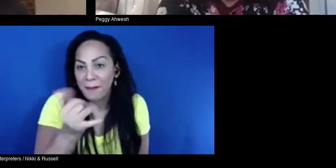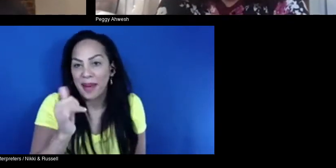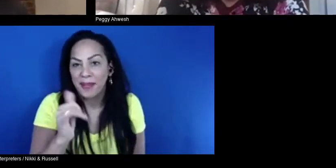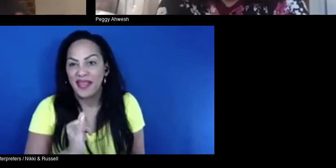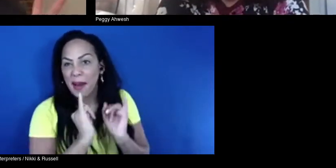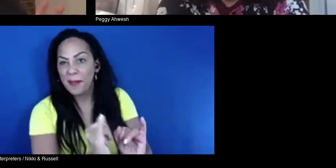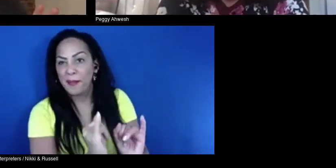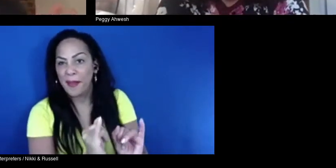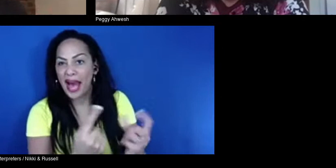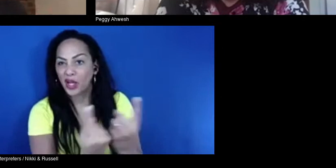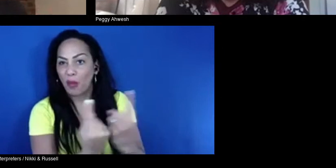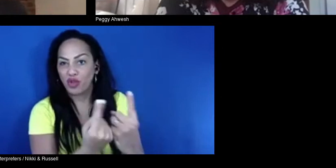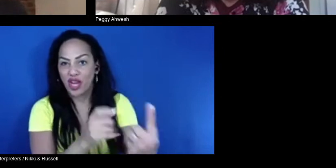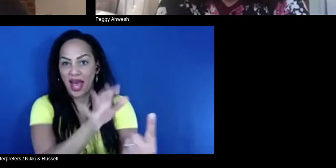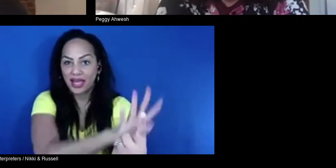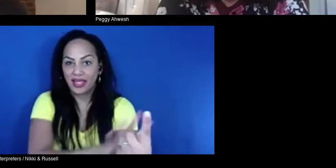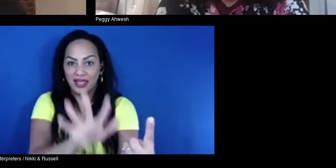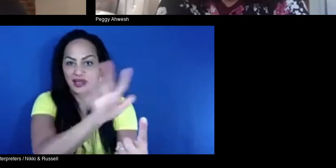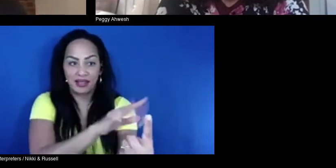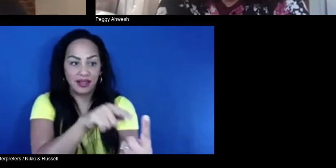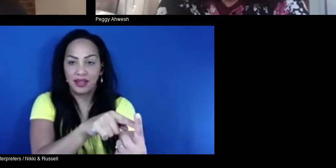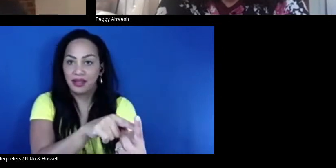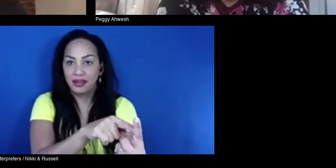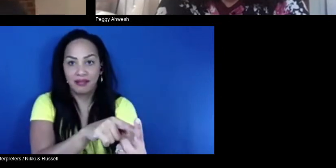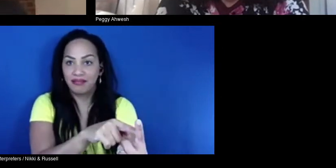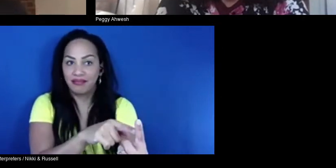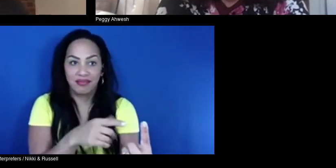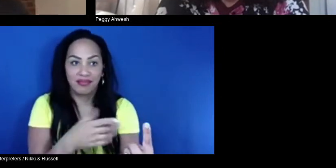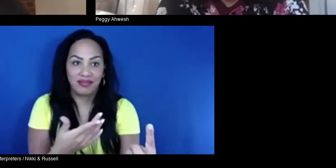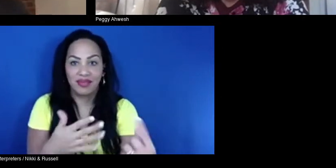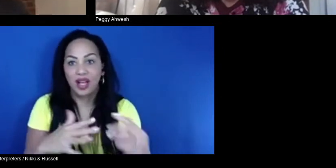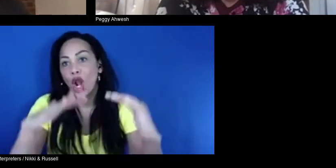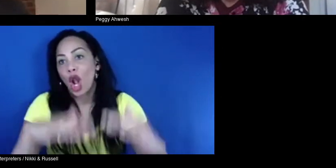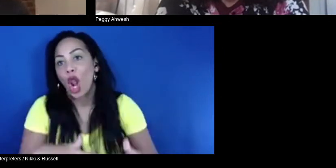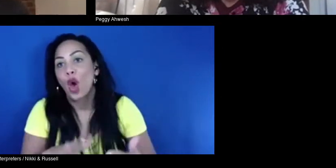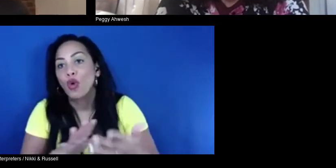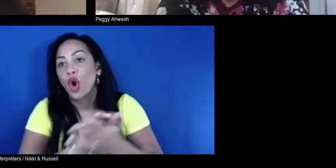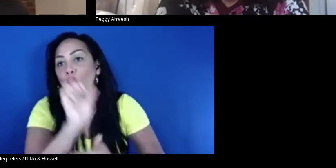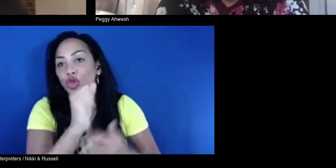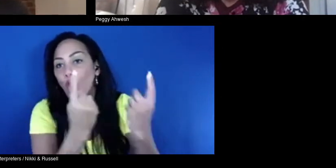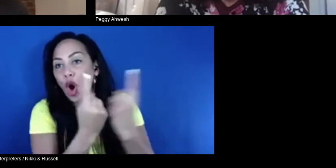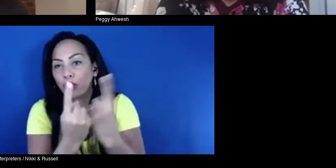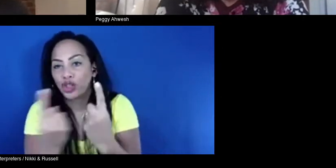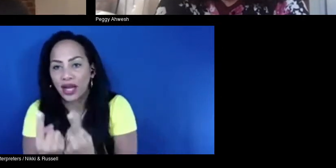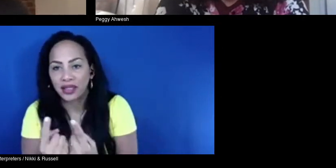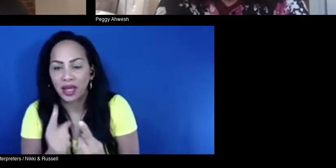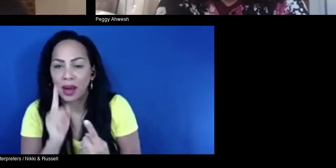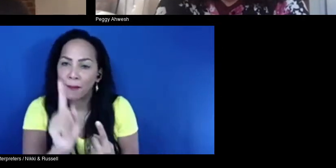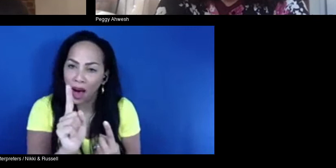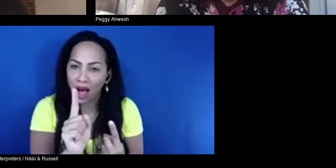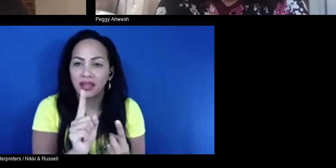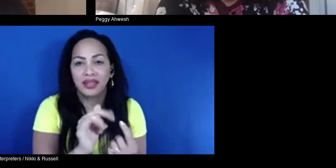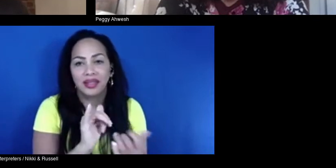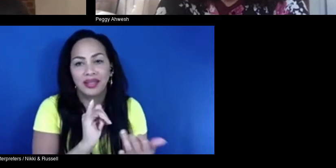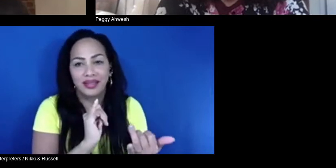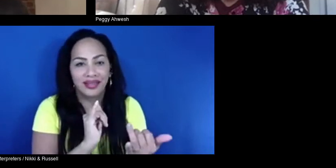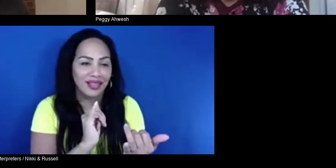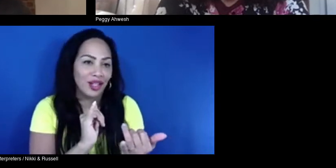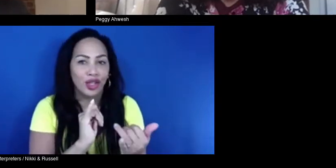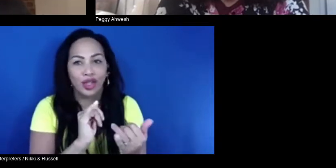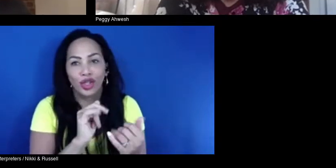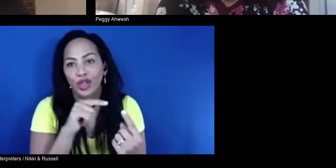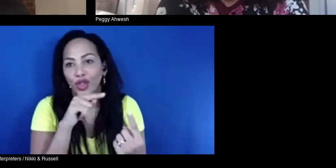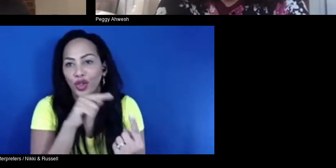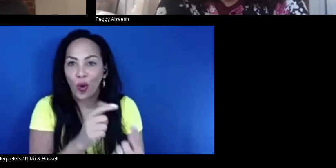sort of like unserious, low cultural objects, but in some cases you're actually taking on objects that